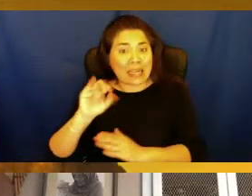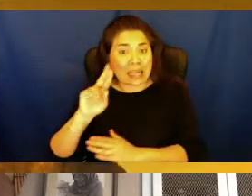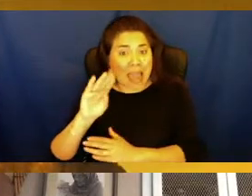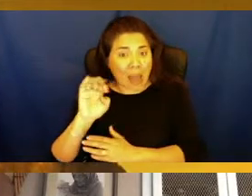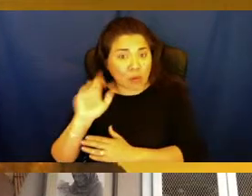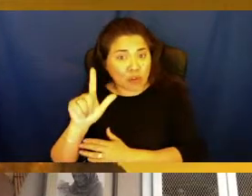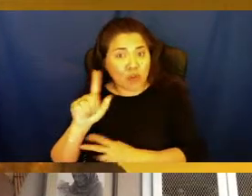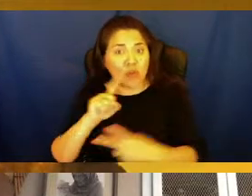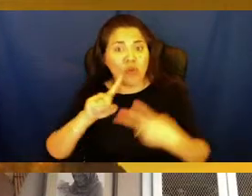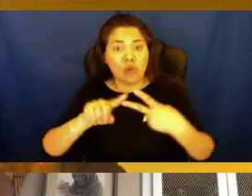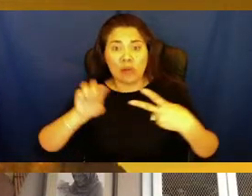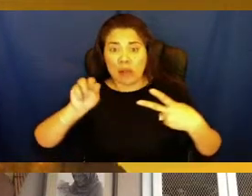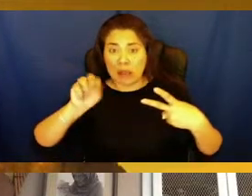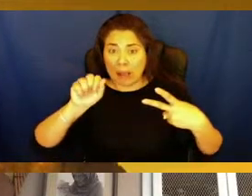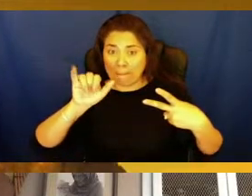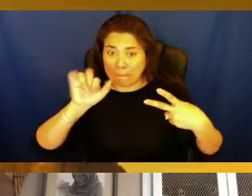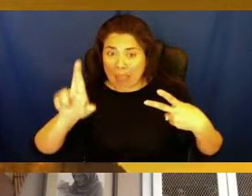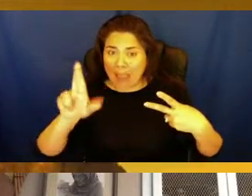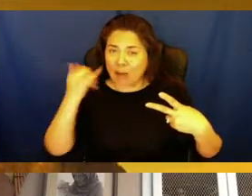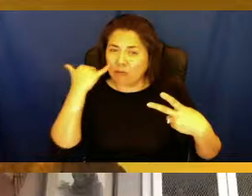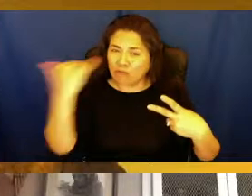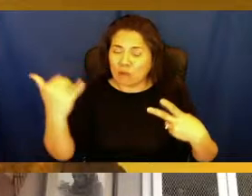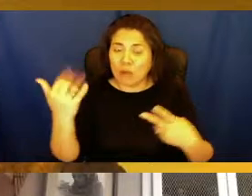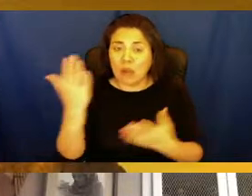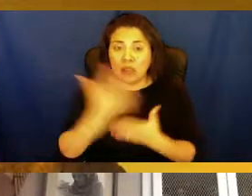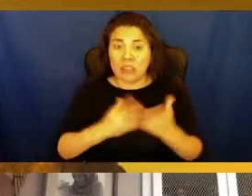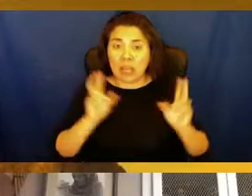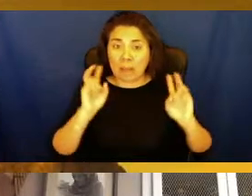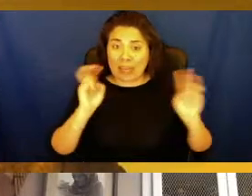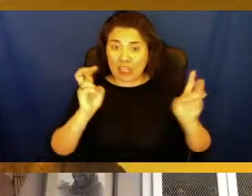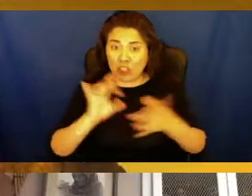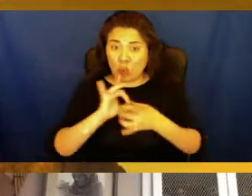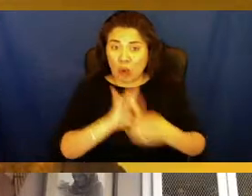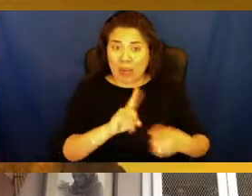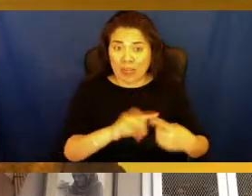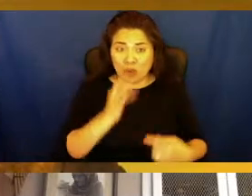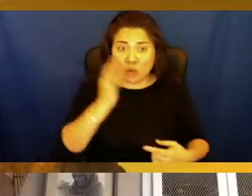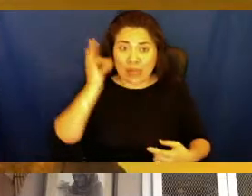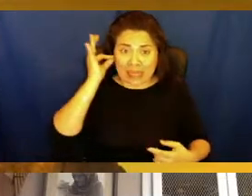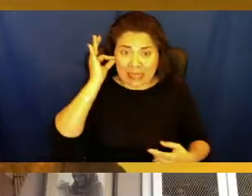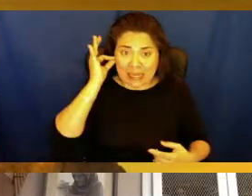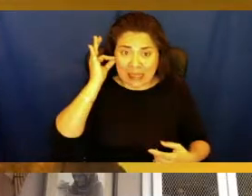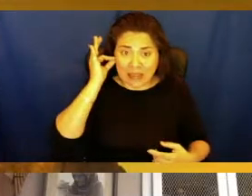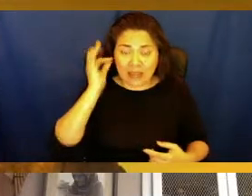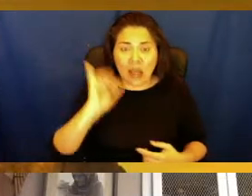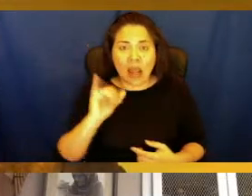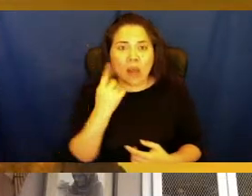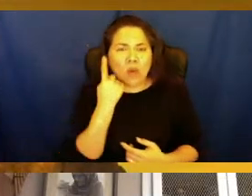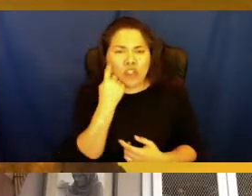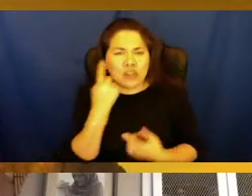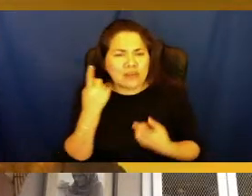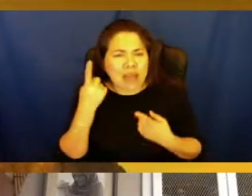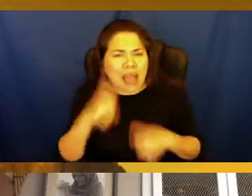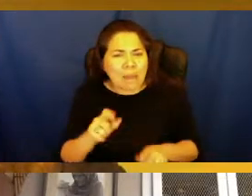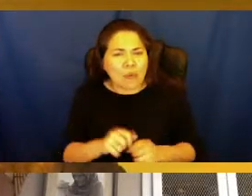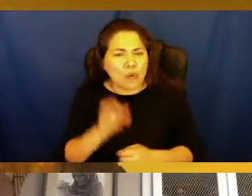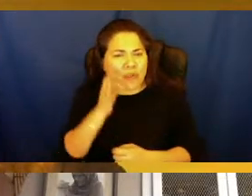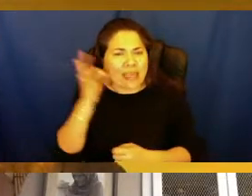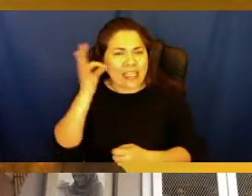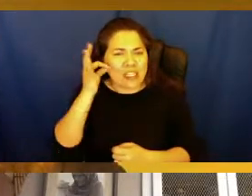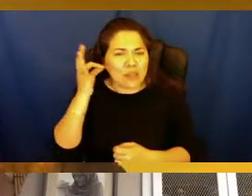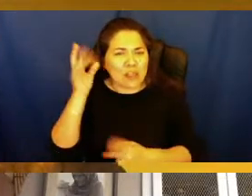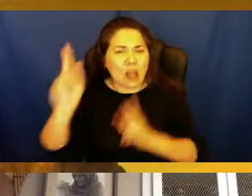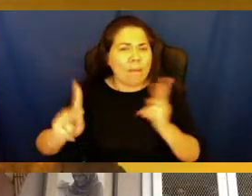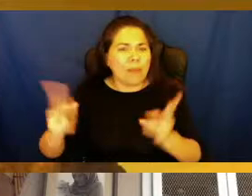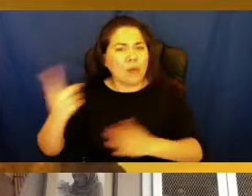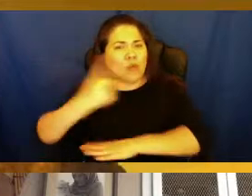the mayor, and say, when there's issues that have to do with American Indian, like, what just happened with Indigenous Peoples Day, what's